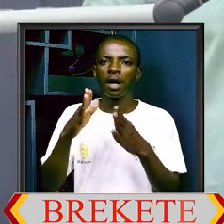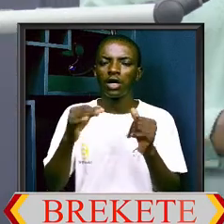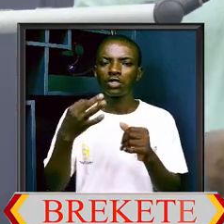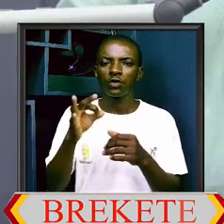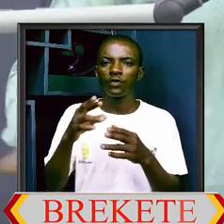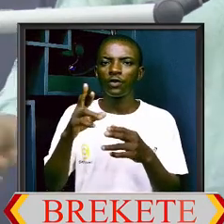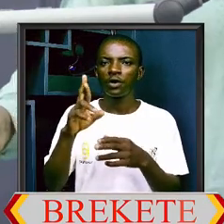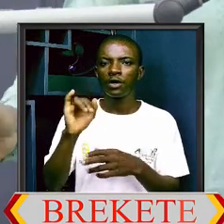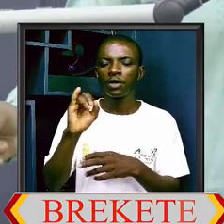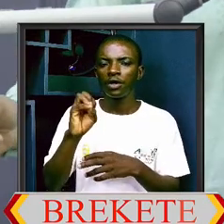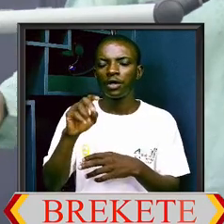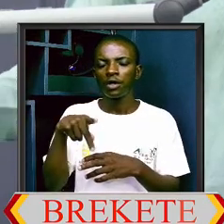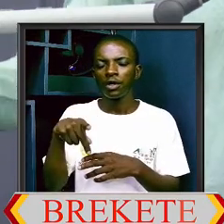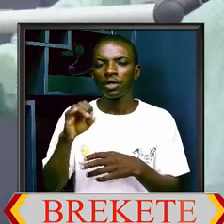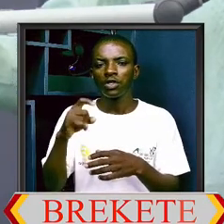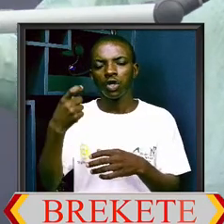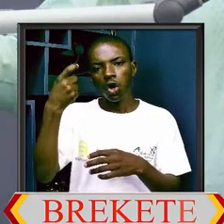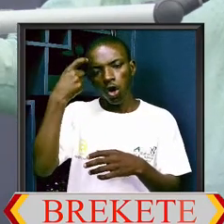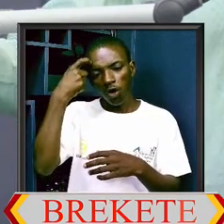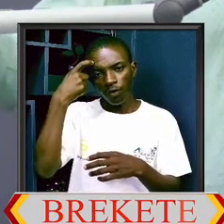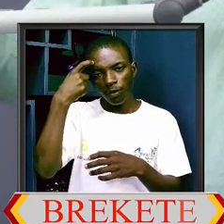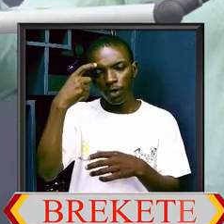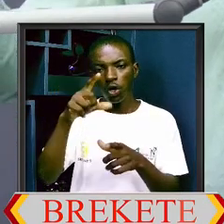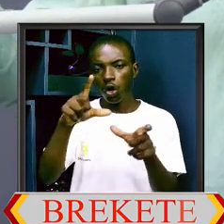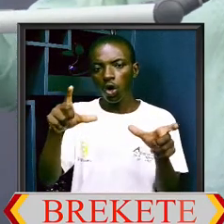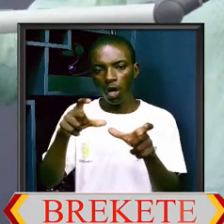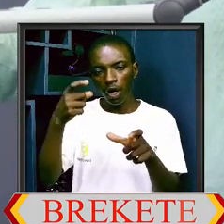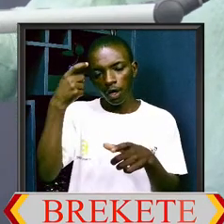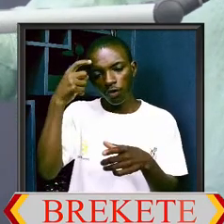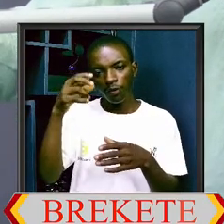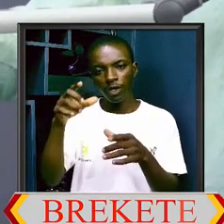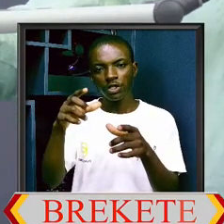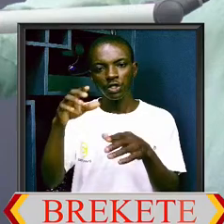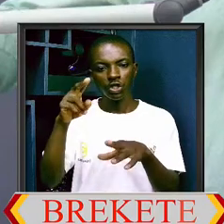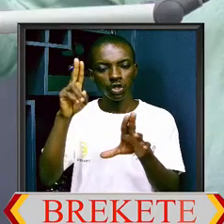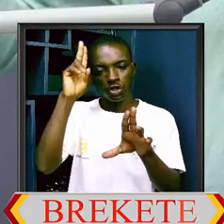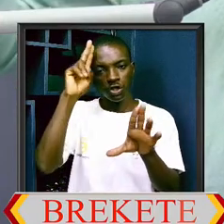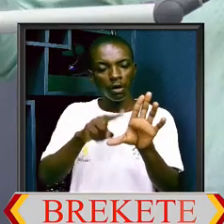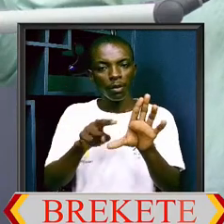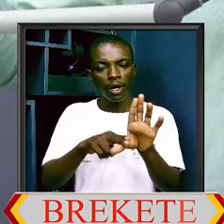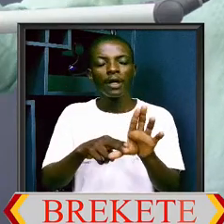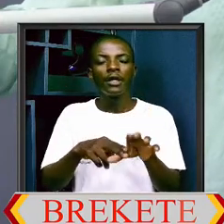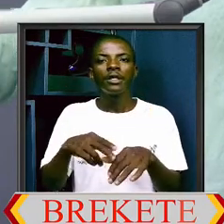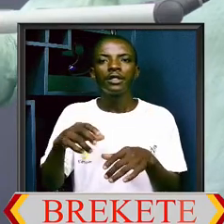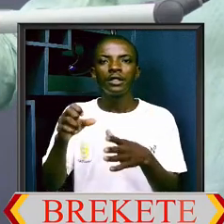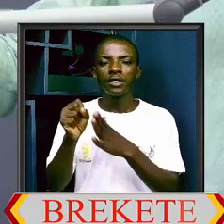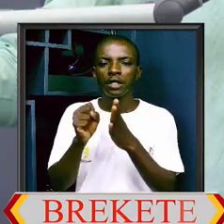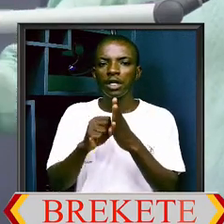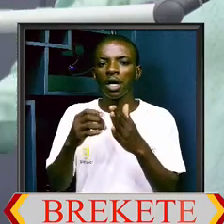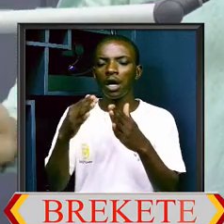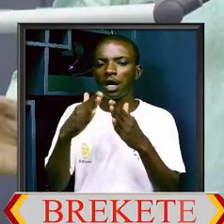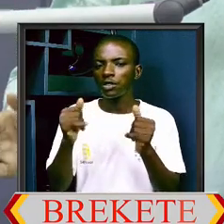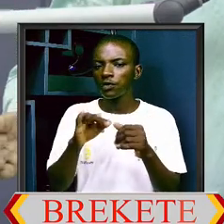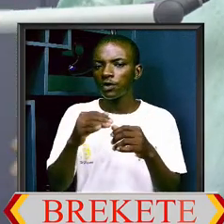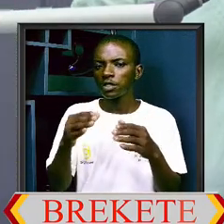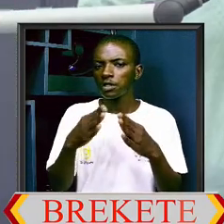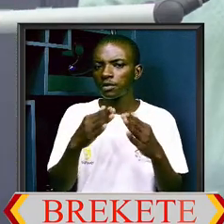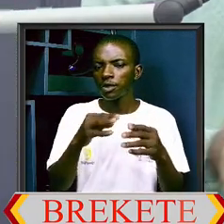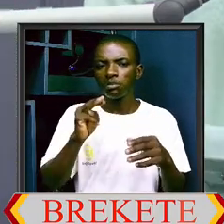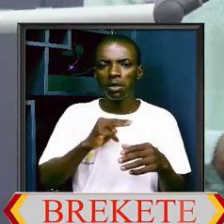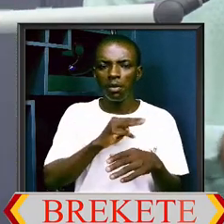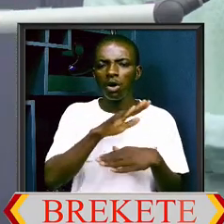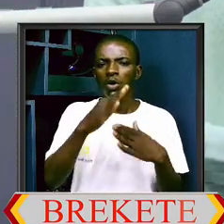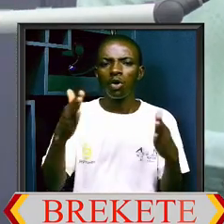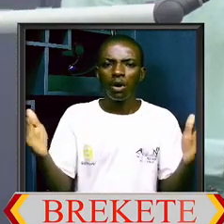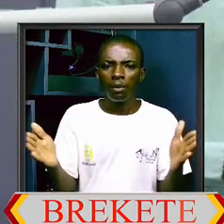uh Governors me uh local government chairman State House of Assembly members put all their